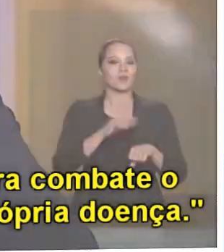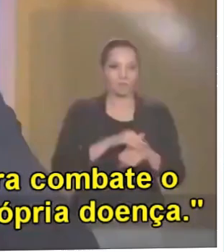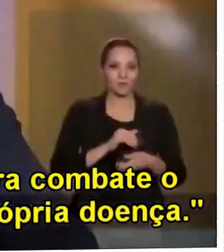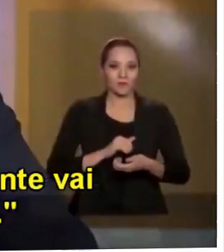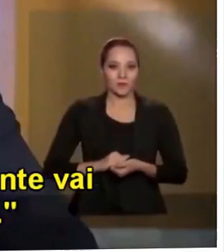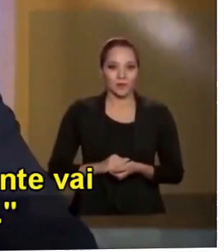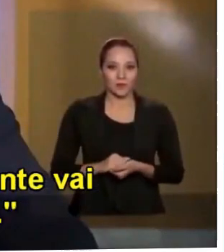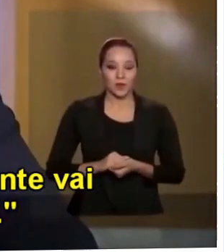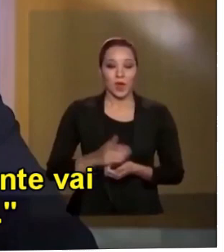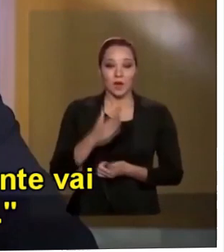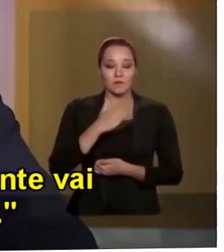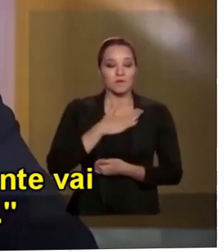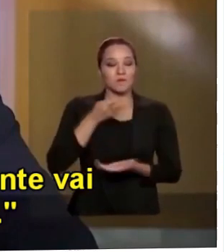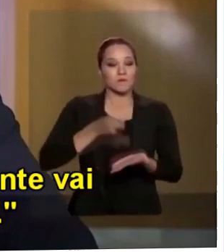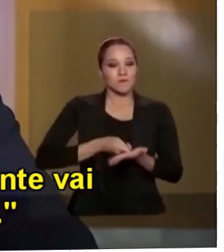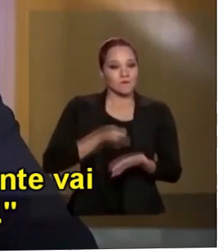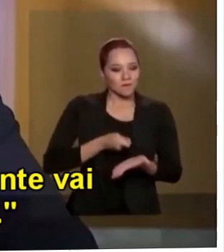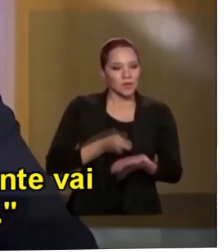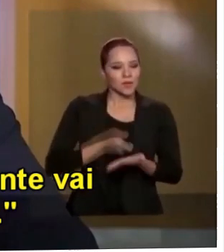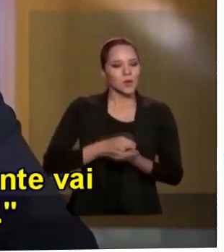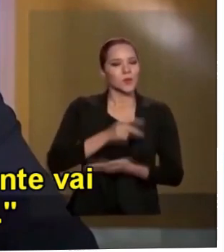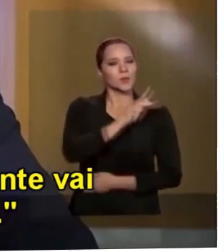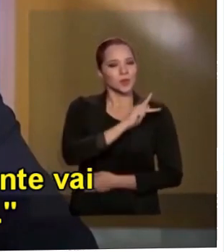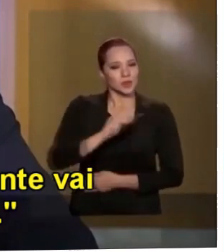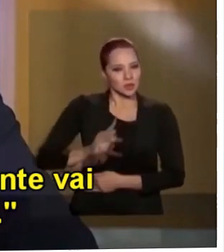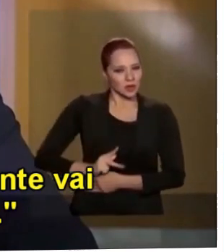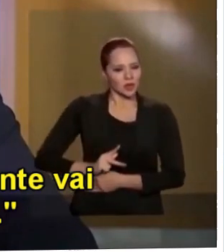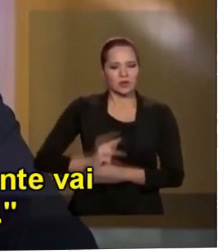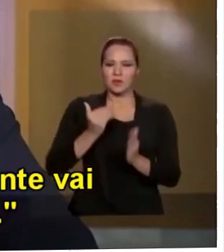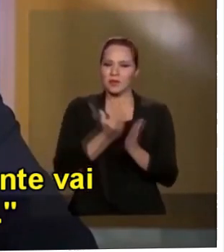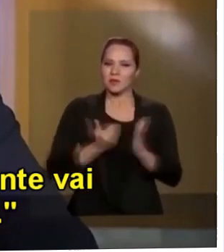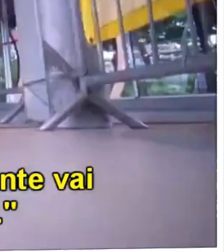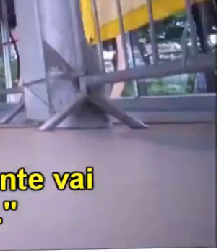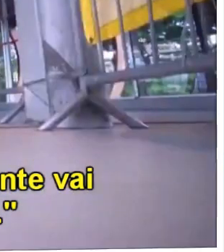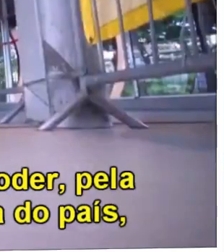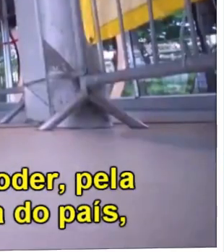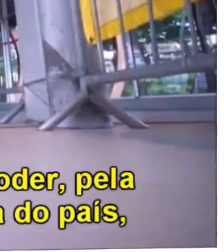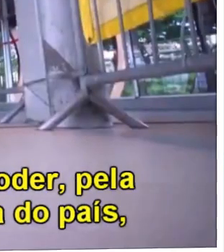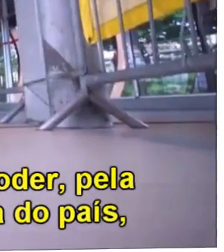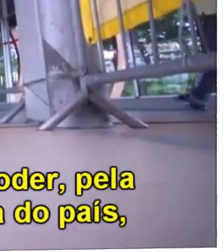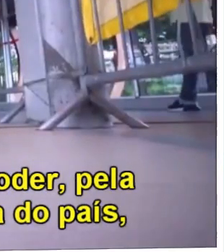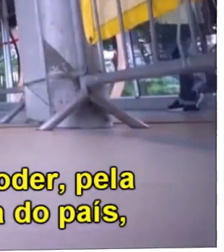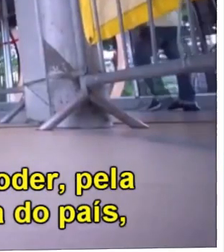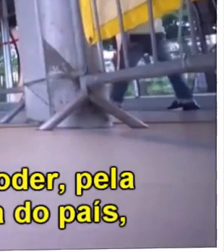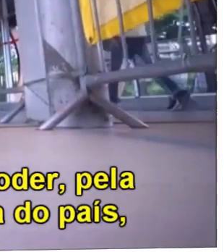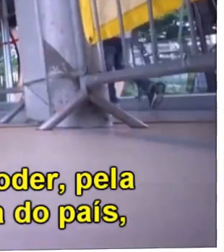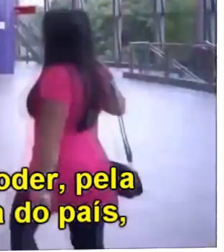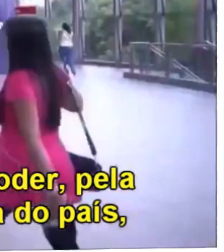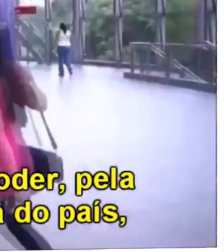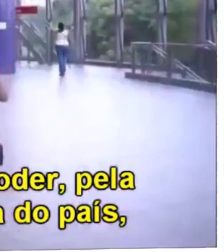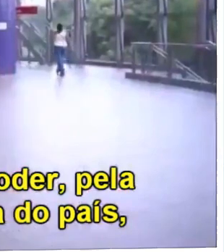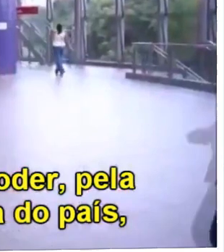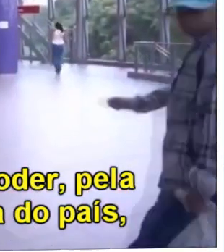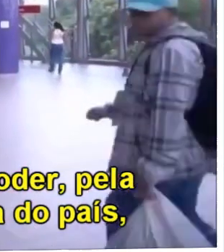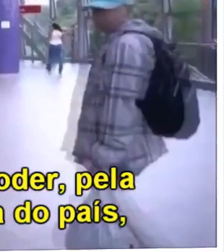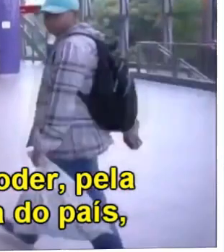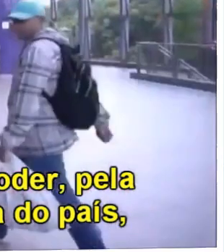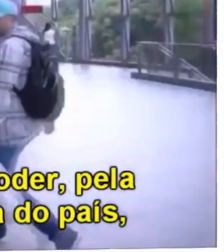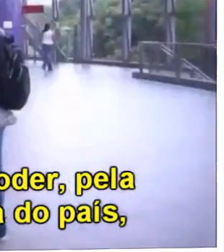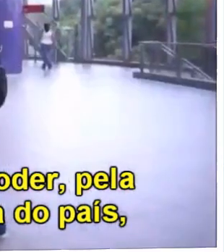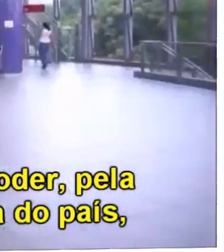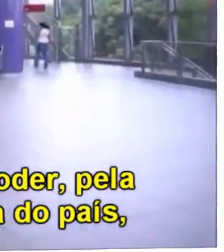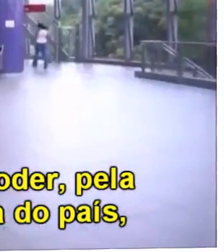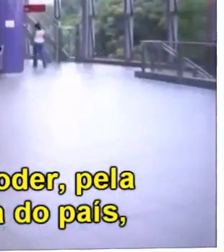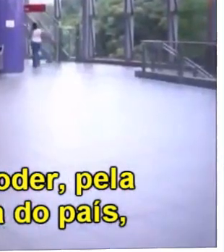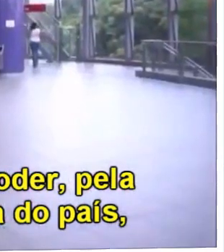very illness. My obligation as president goes beyond the next few months. President Bolsonaro came to power campaigning on the